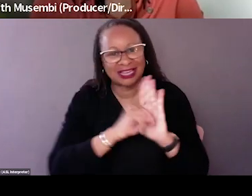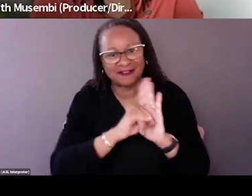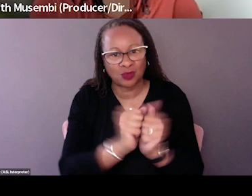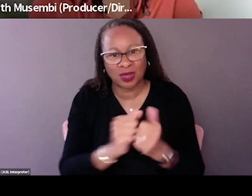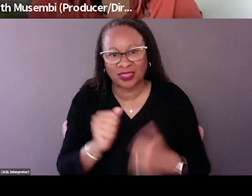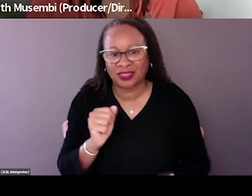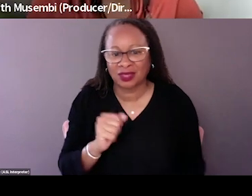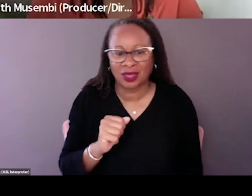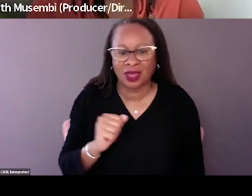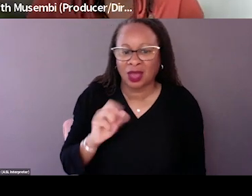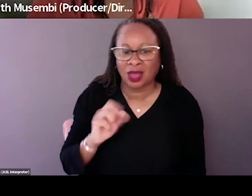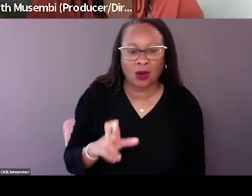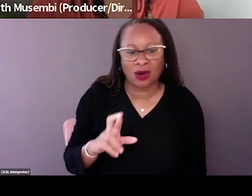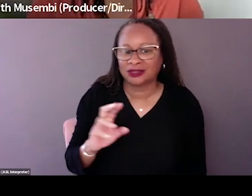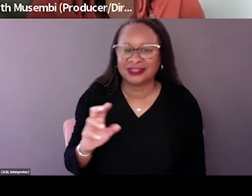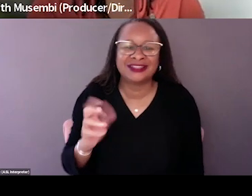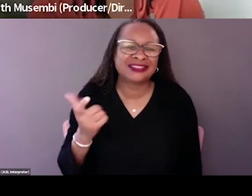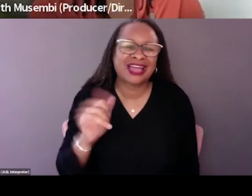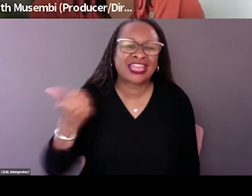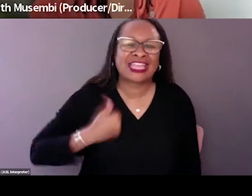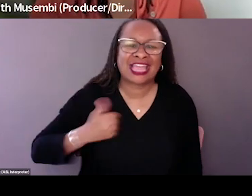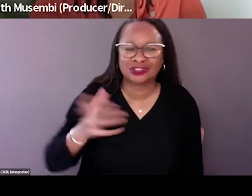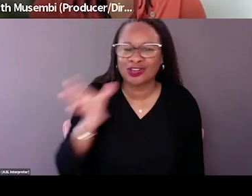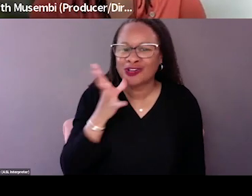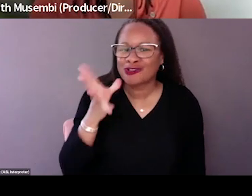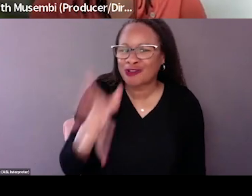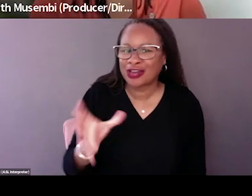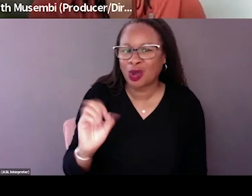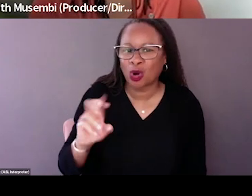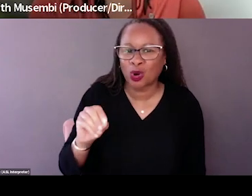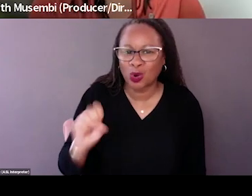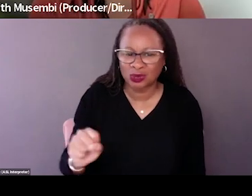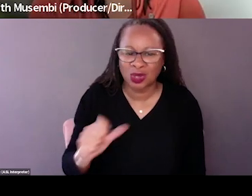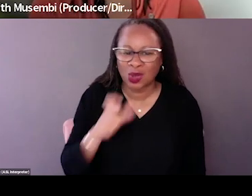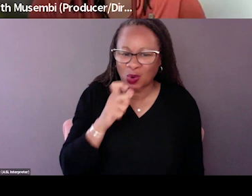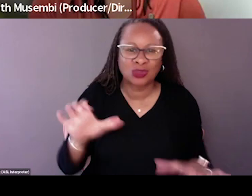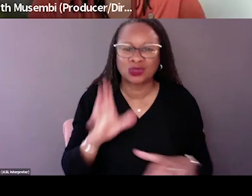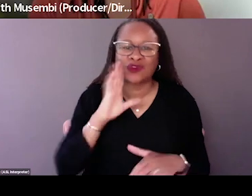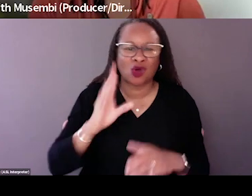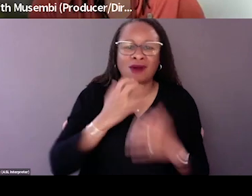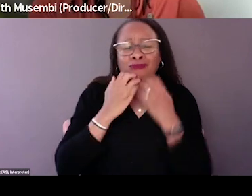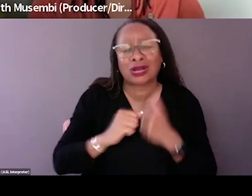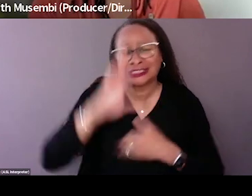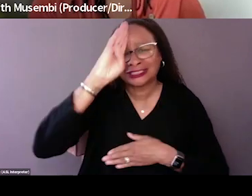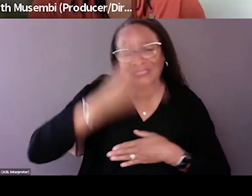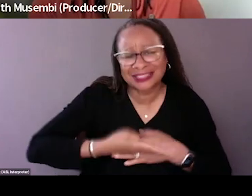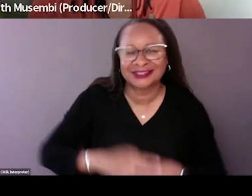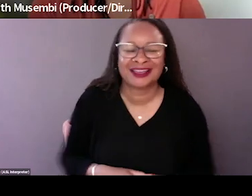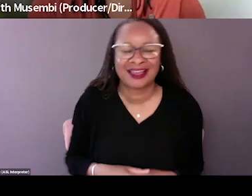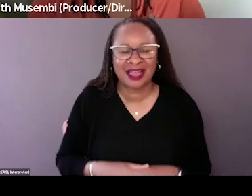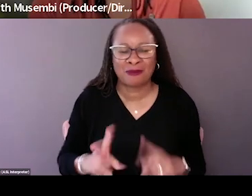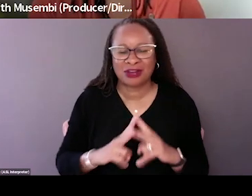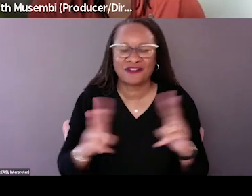granny Walker, who's just horrendous in terms of what she'll do for her precious son, but, you know, still a very